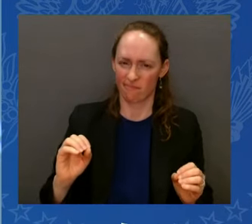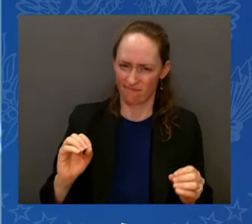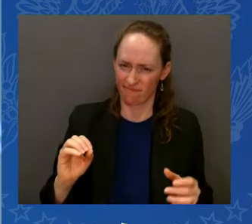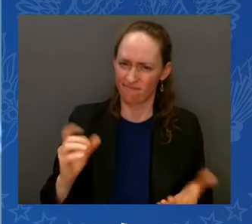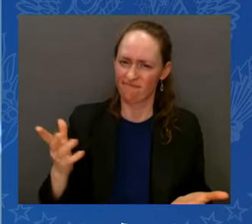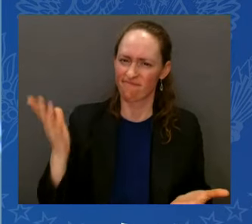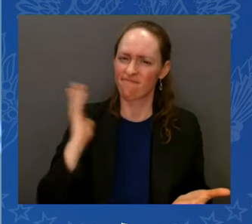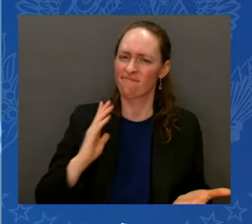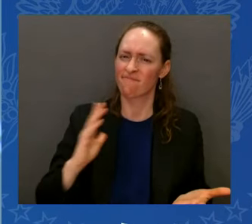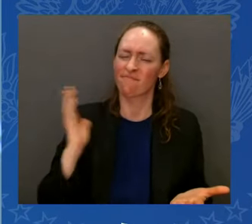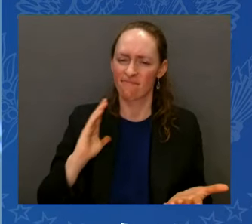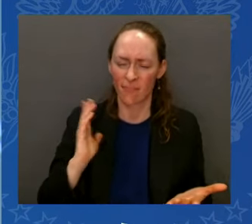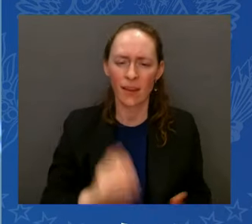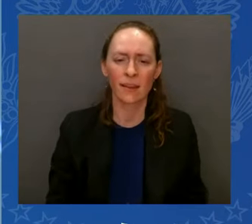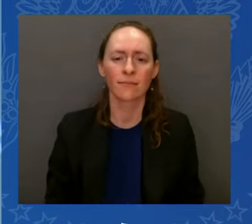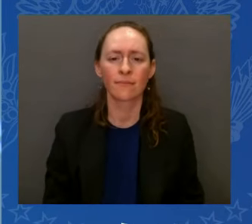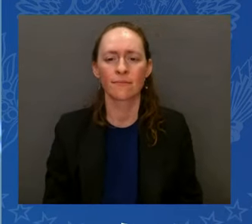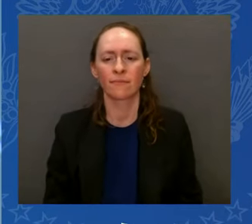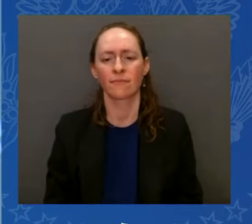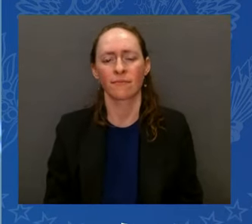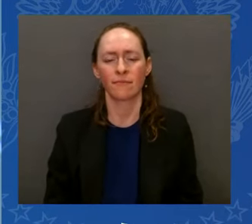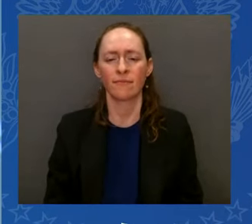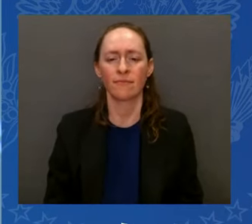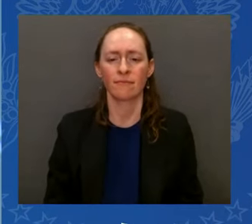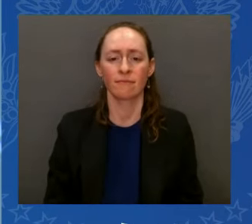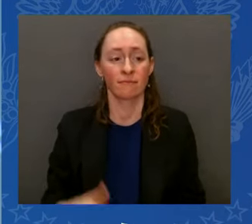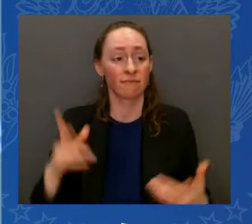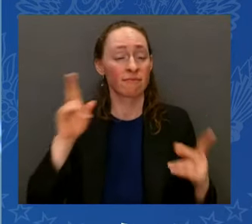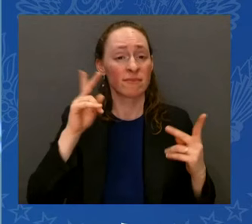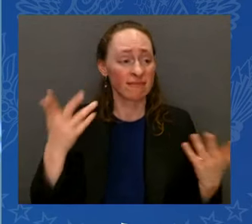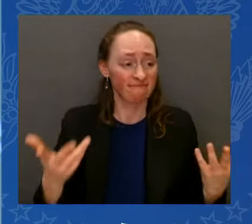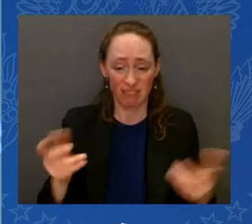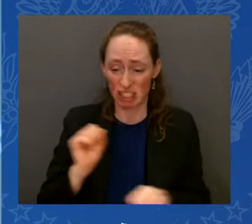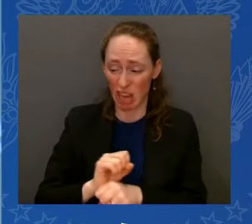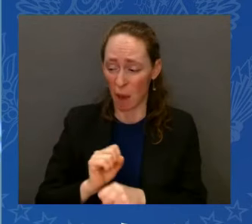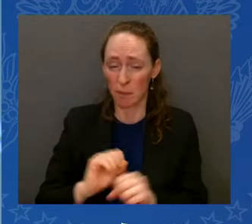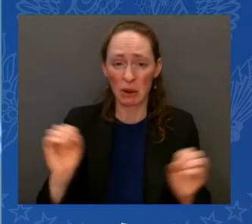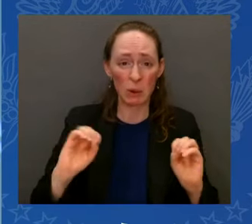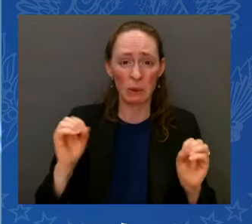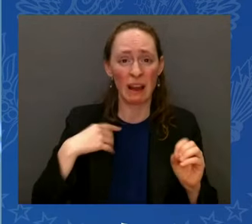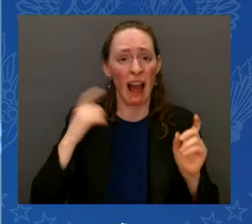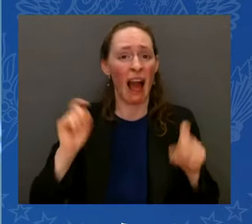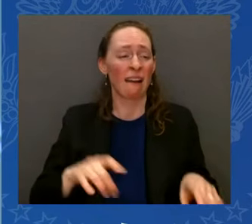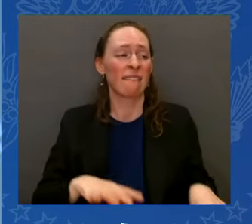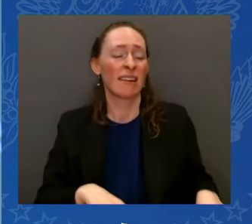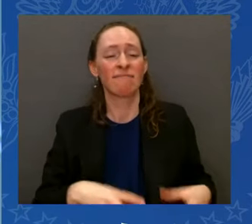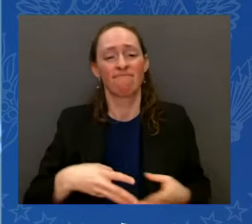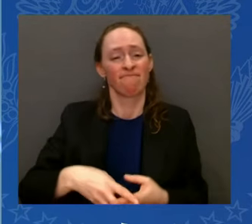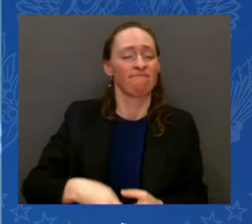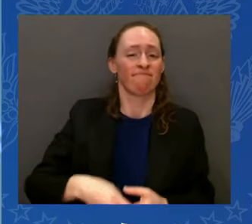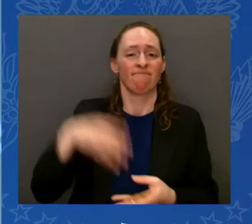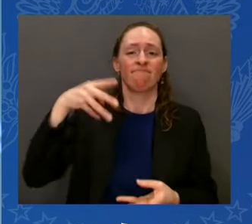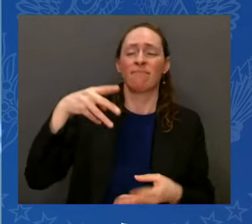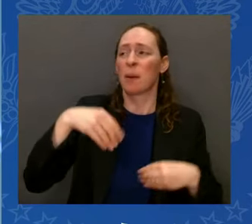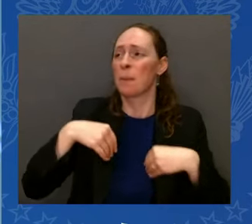no jobs. I got to move. Now America is exporting products and creating jobs at